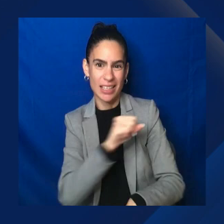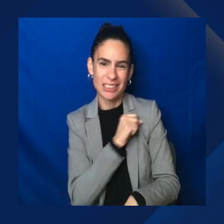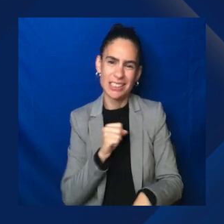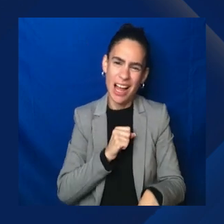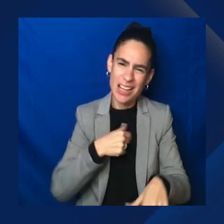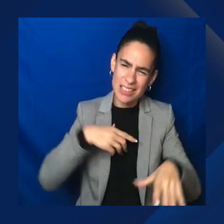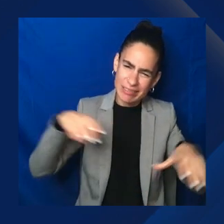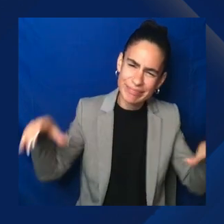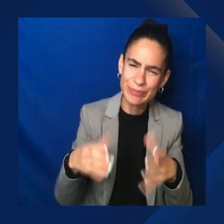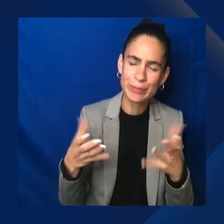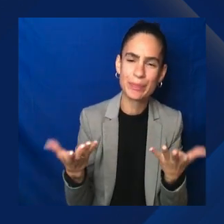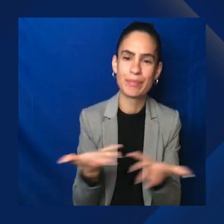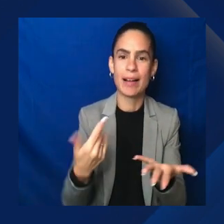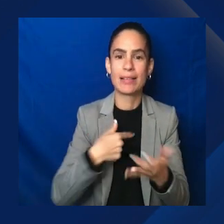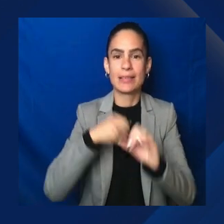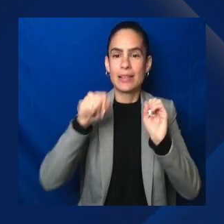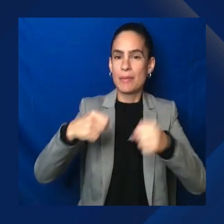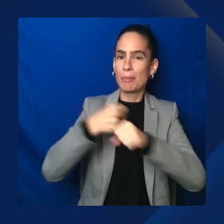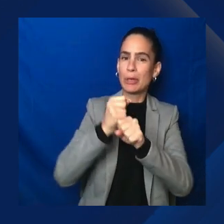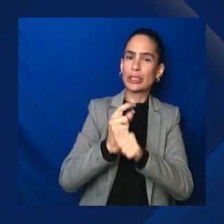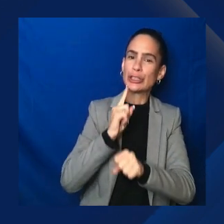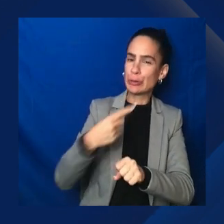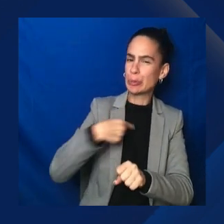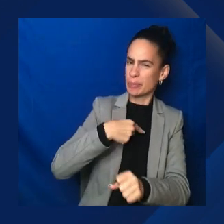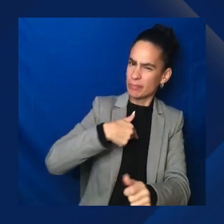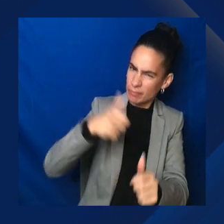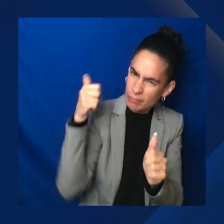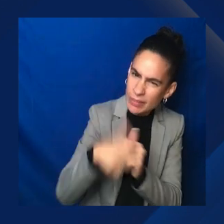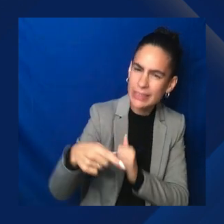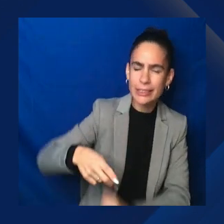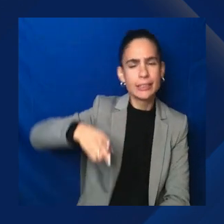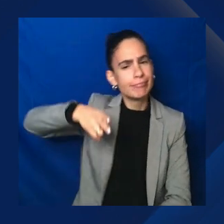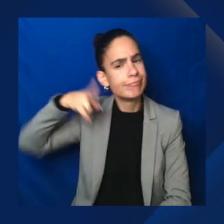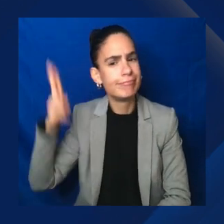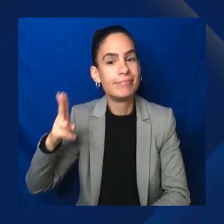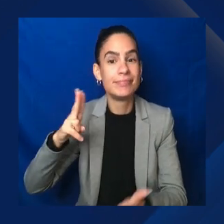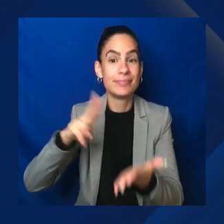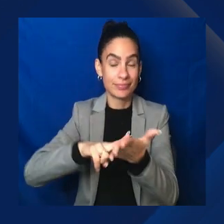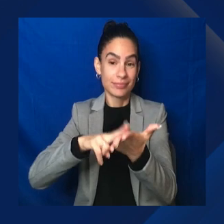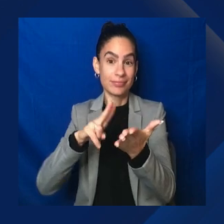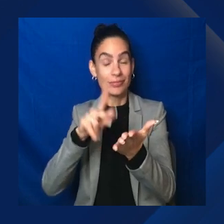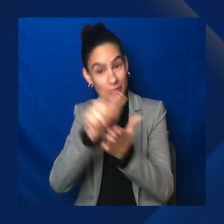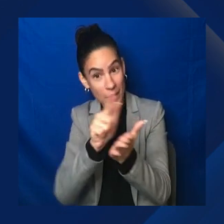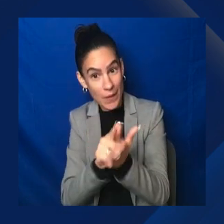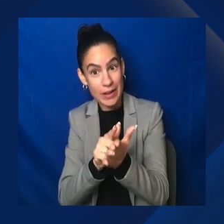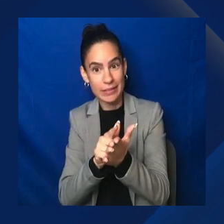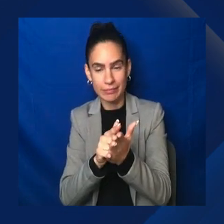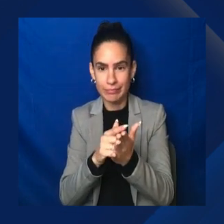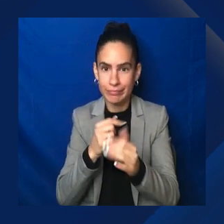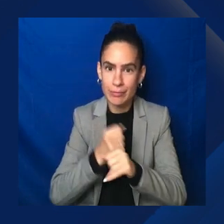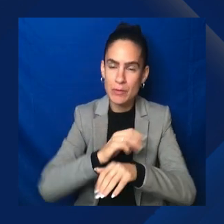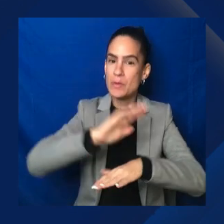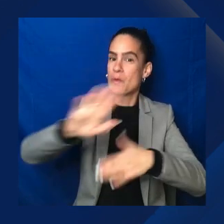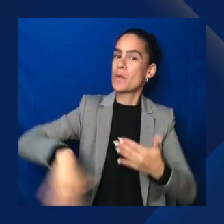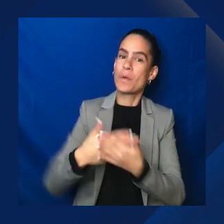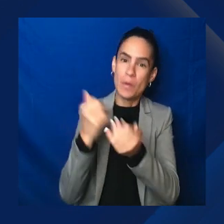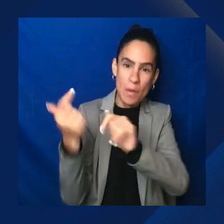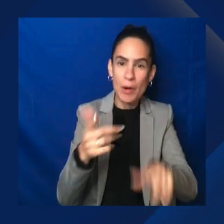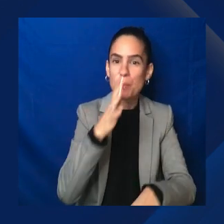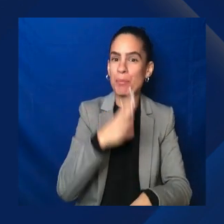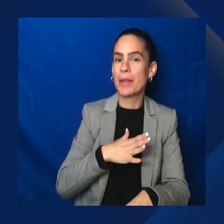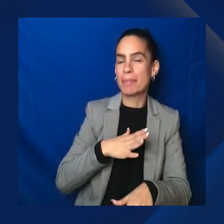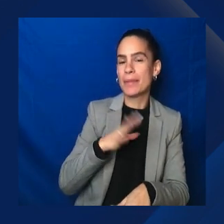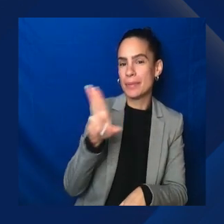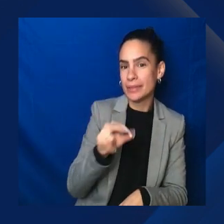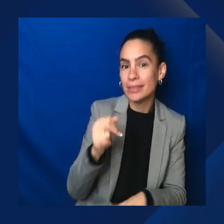landmark legislation for women and families all across the country. And for our clinicians, thank you so much for being here, and thank you so much for caring for all of those